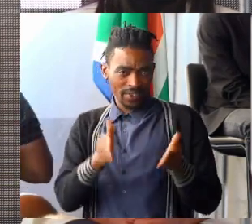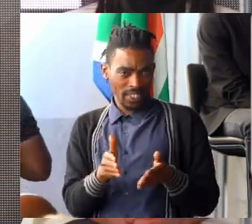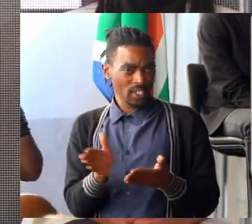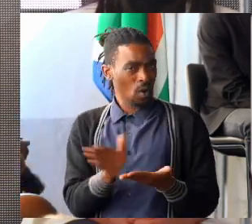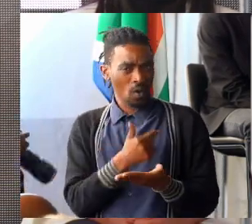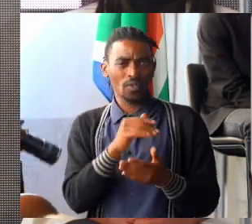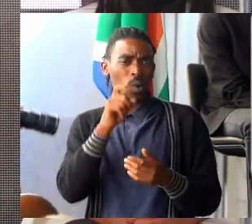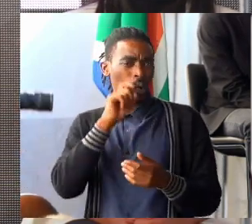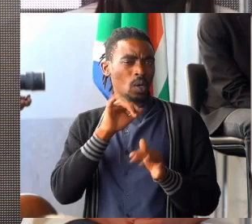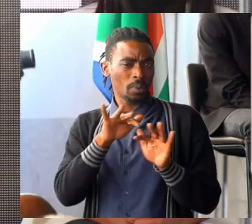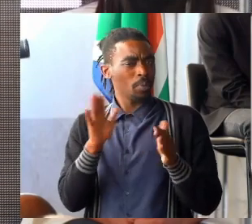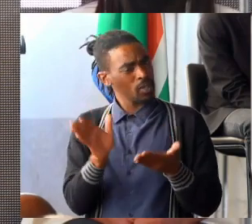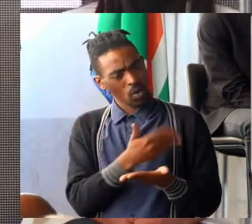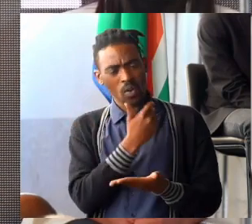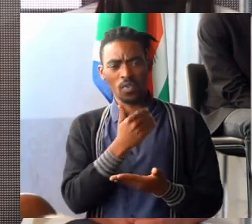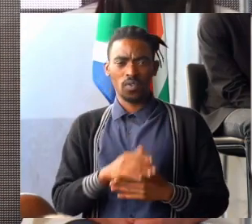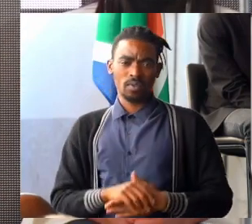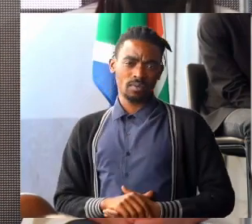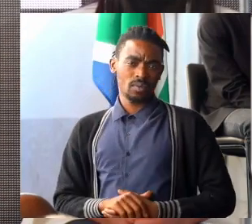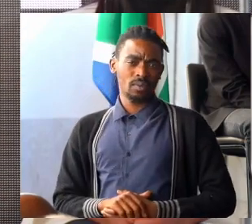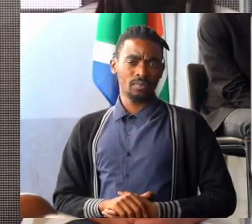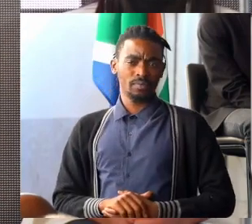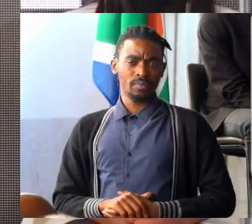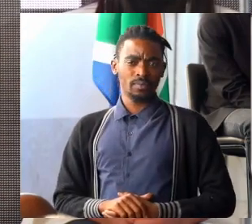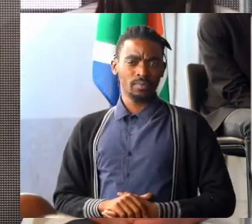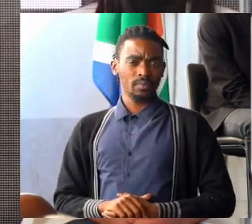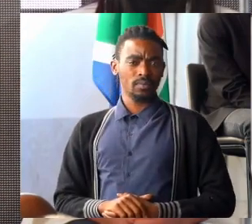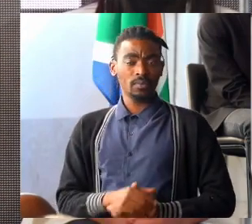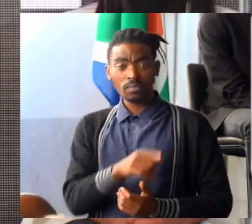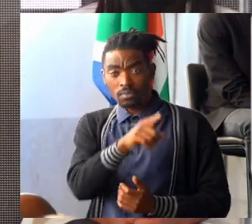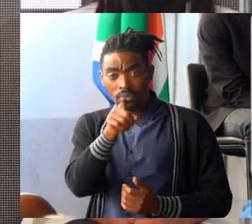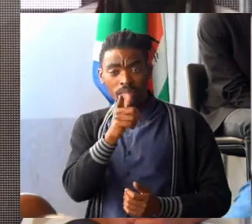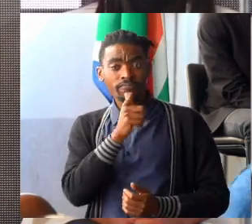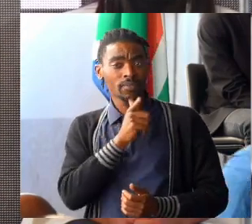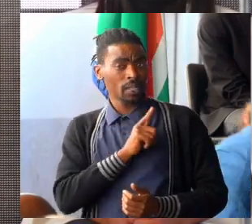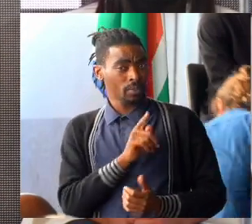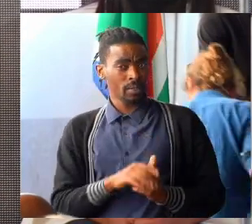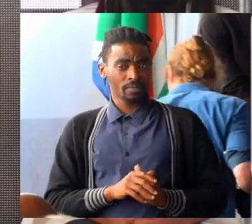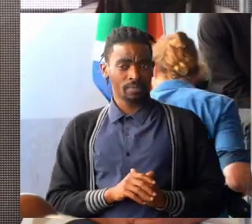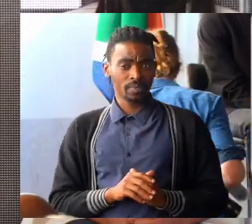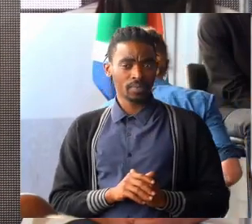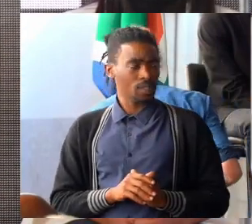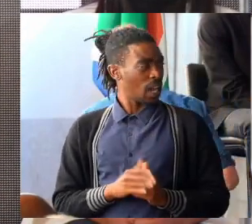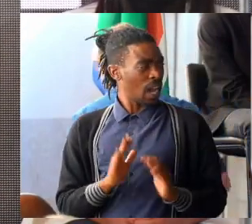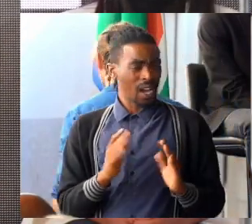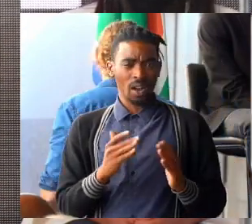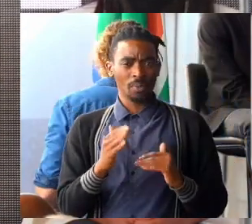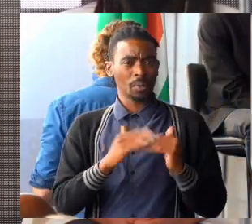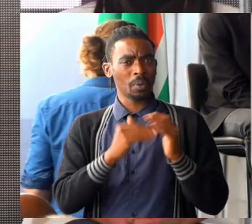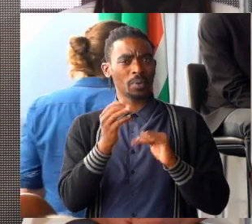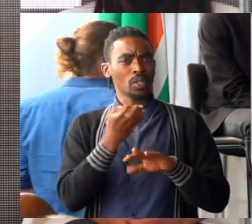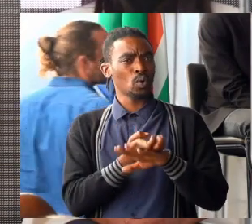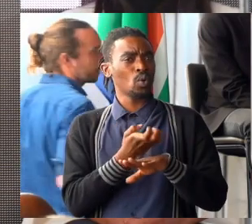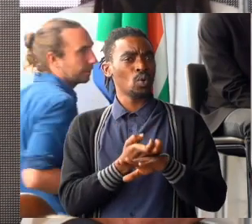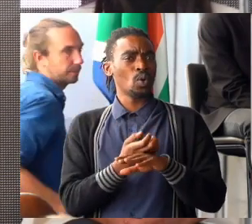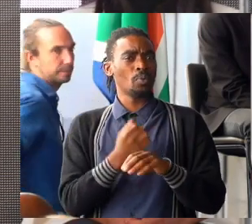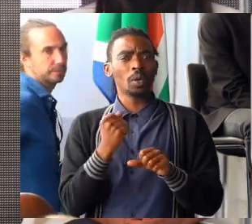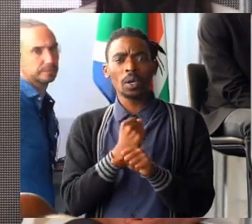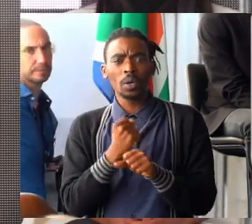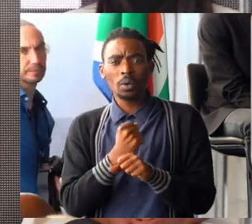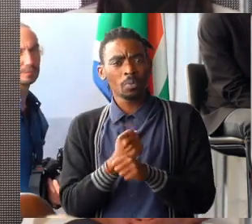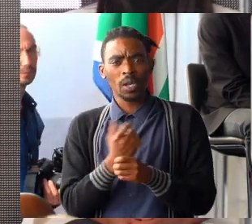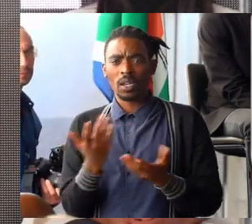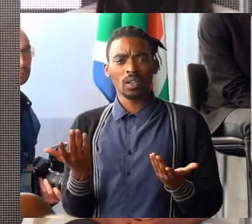Earlier, I spoke about the road to Coffee Bay. So you tell me, how are we supposed to build an economy and create jobs when there is no